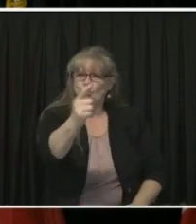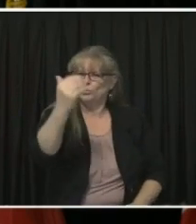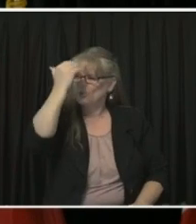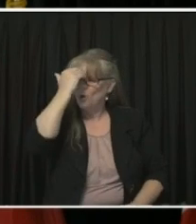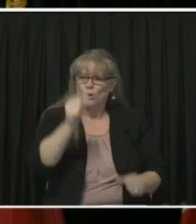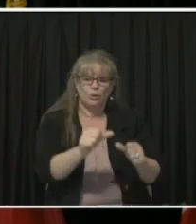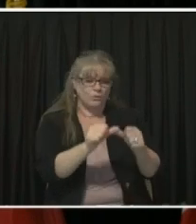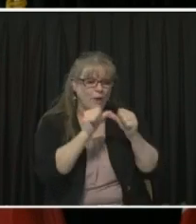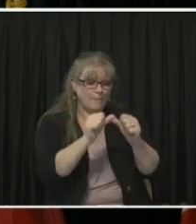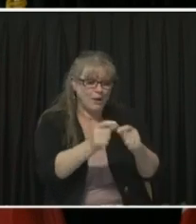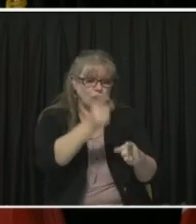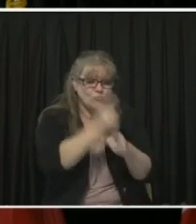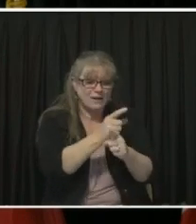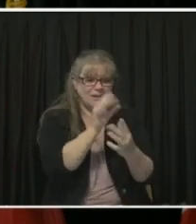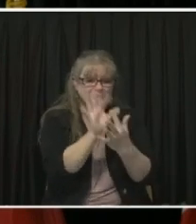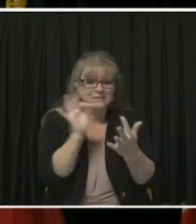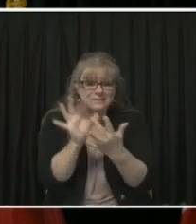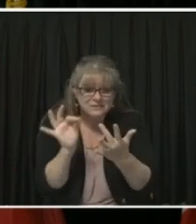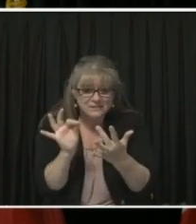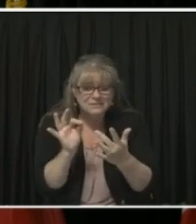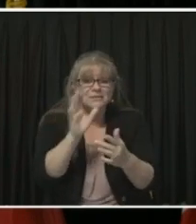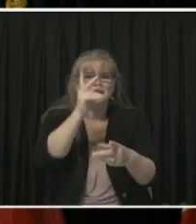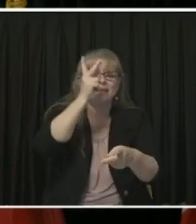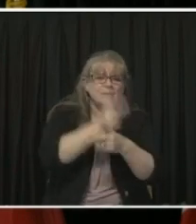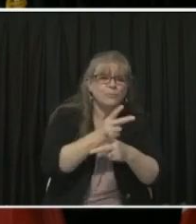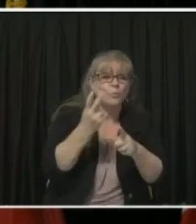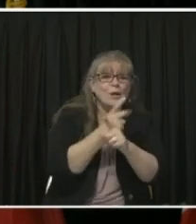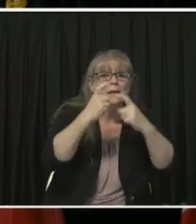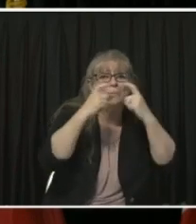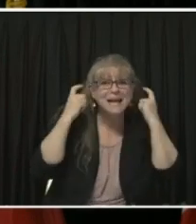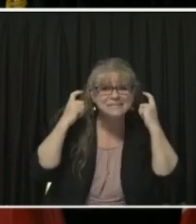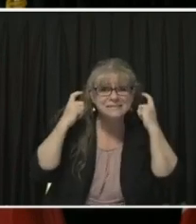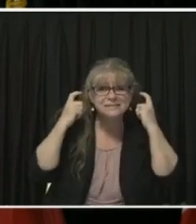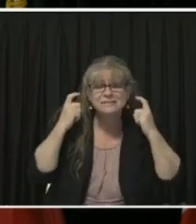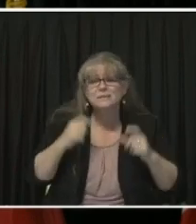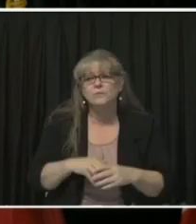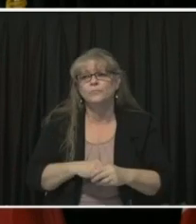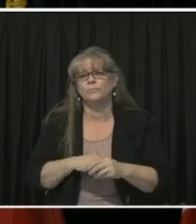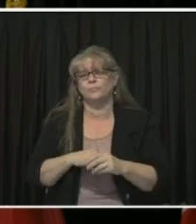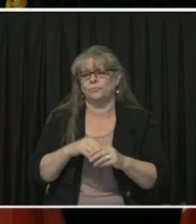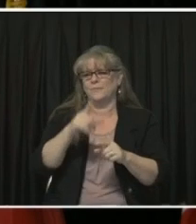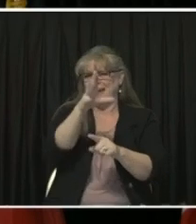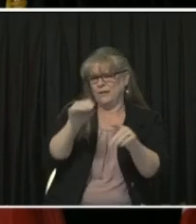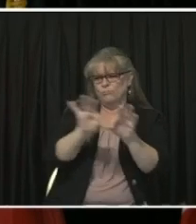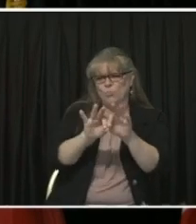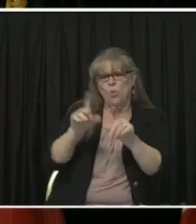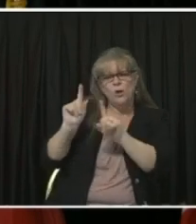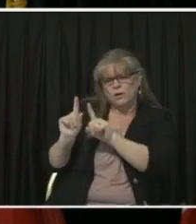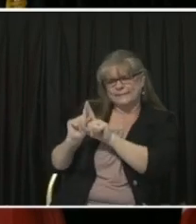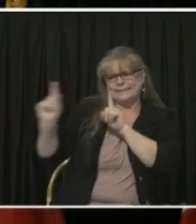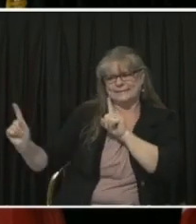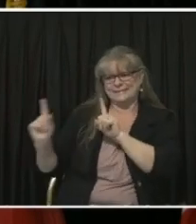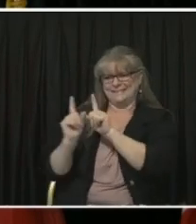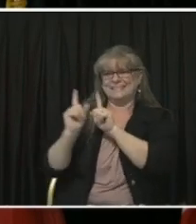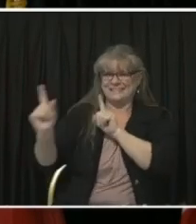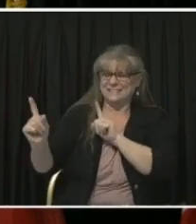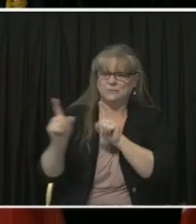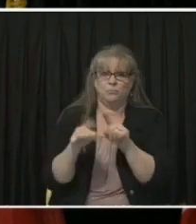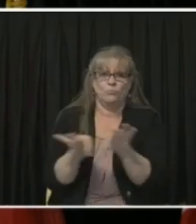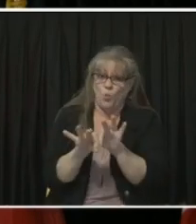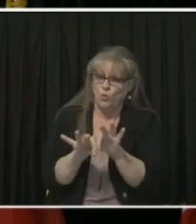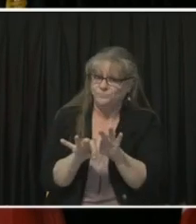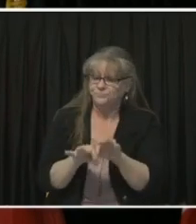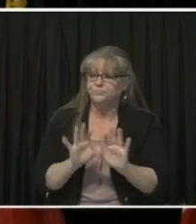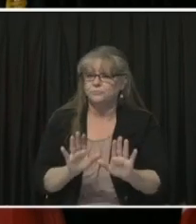public, and to try to be 6 feet away, at least 6 feet away, hopefully 8 or 10 feet away from others whenever you can, to reduce